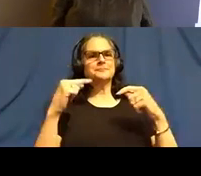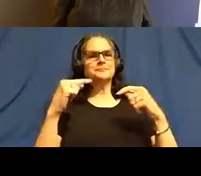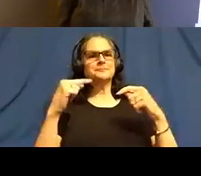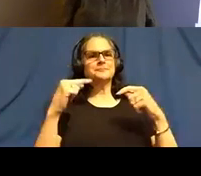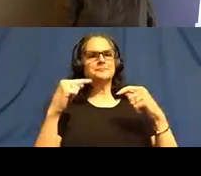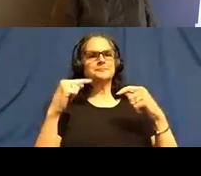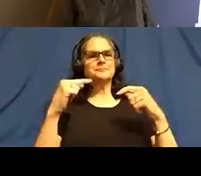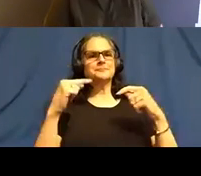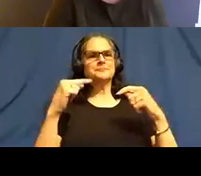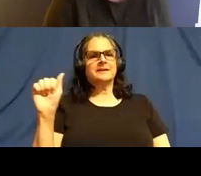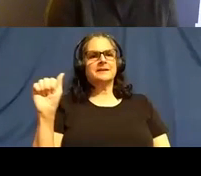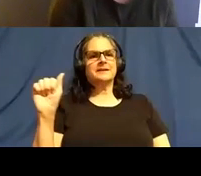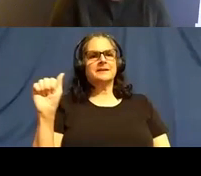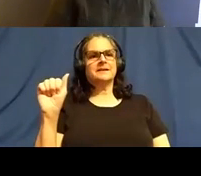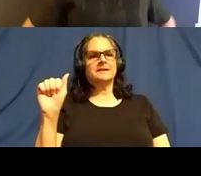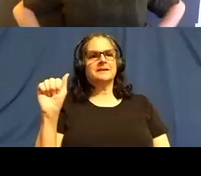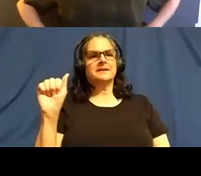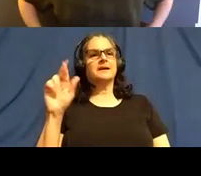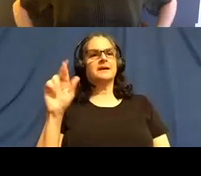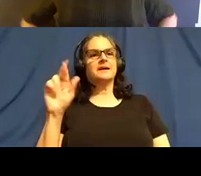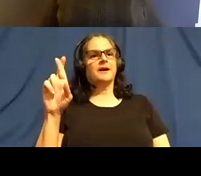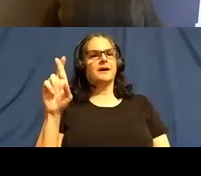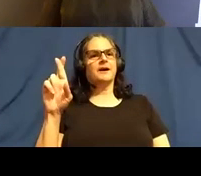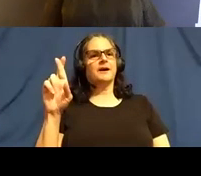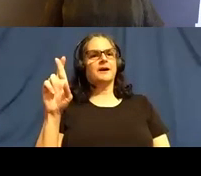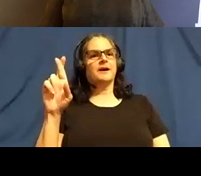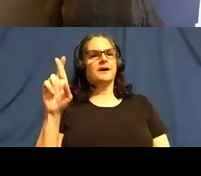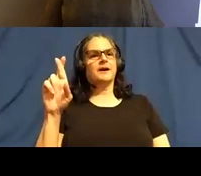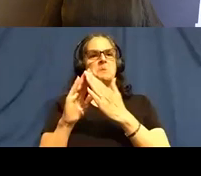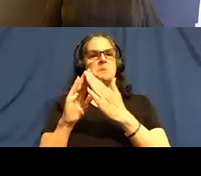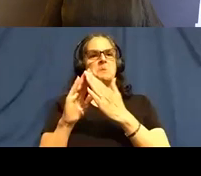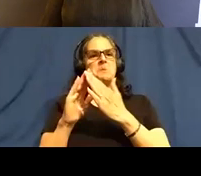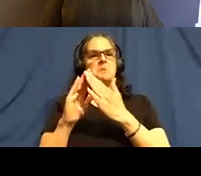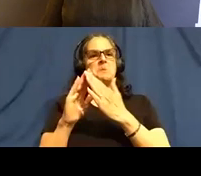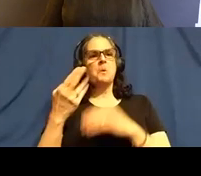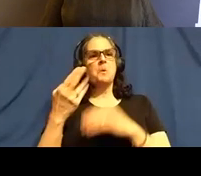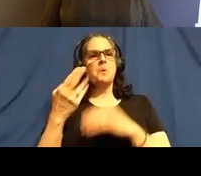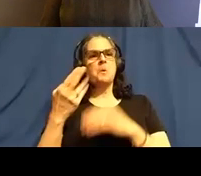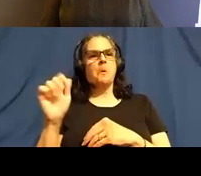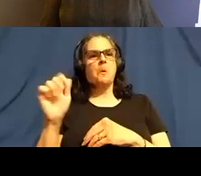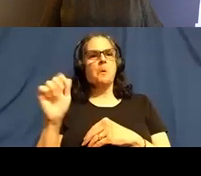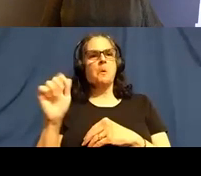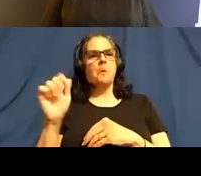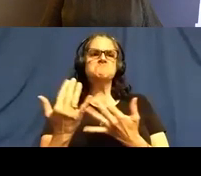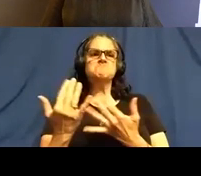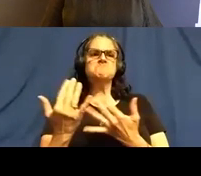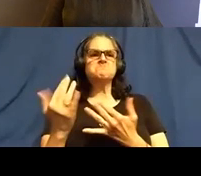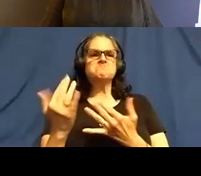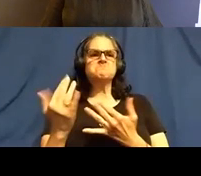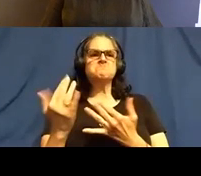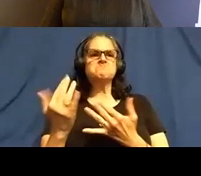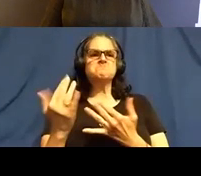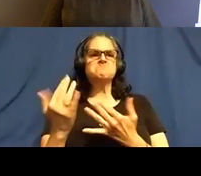Virtual Town Hall. We're going to give it 2 more minutes before we actually start to allow attendees to come into the meeting. In